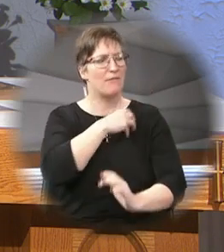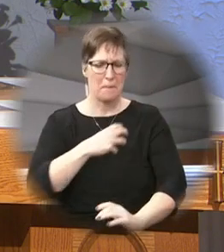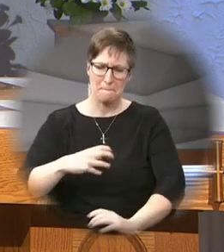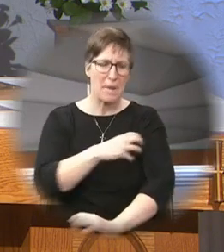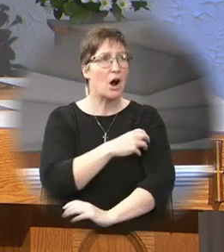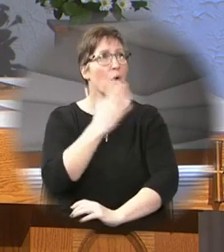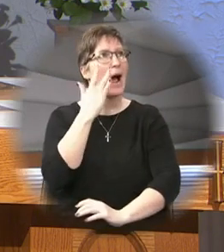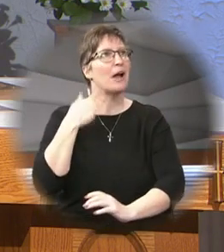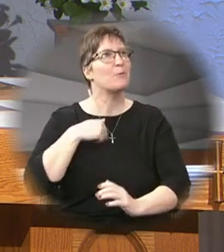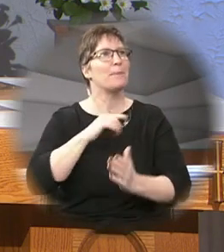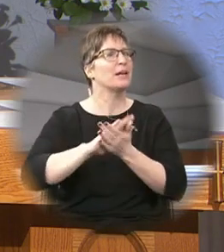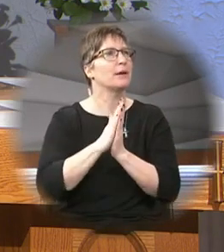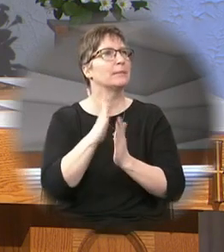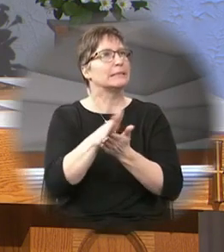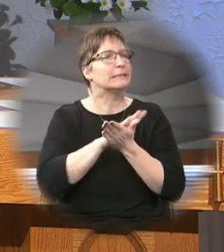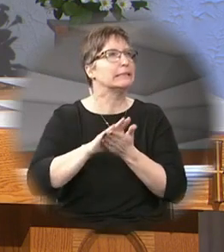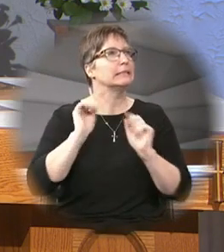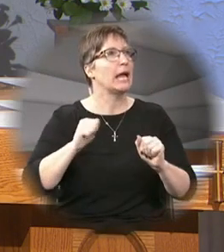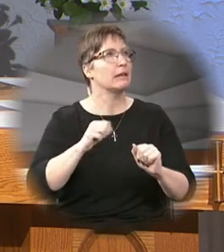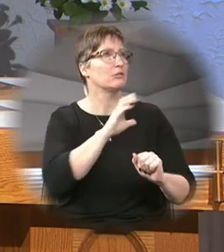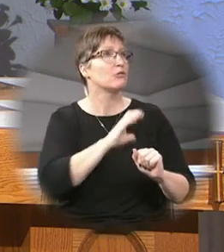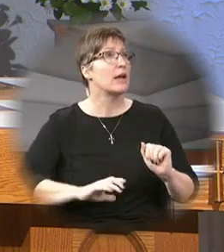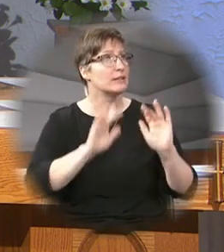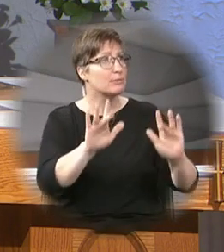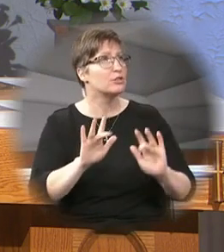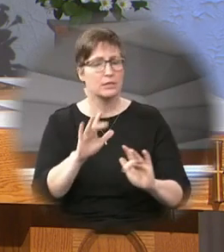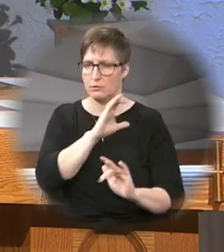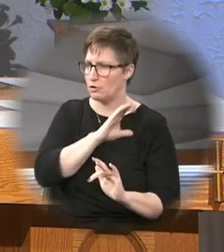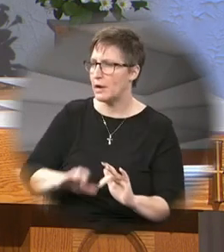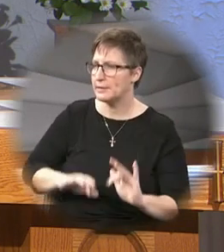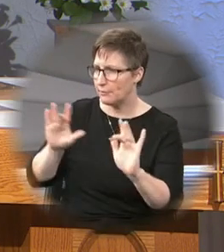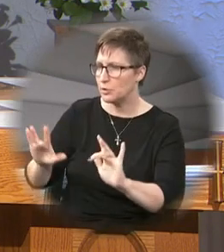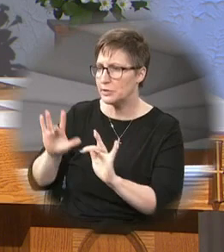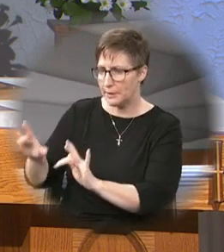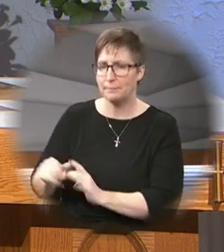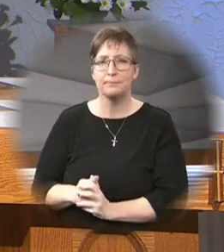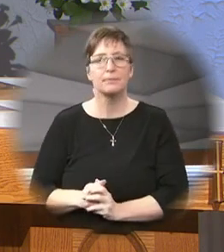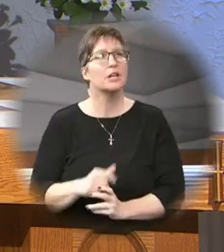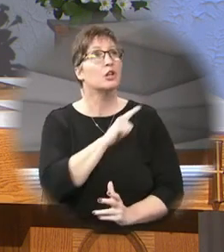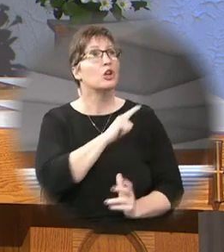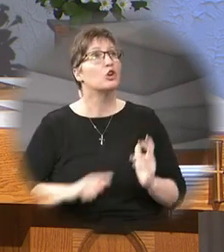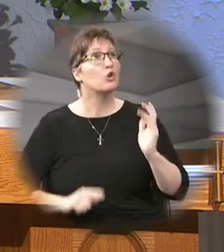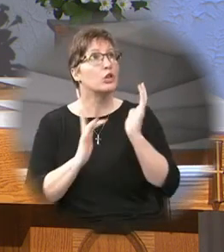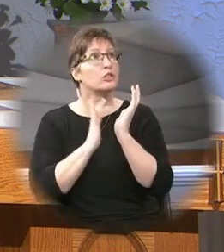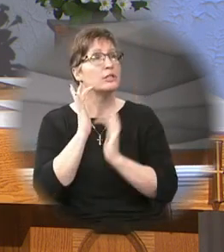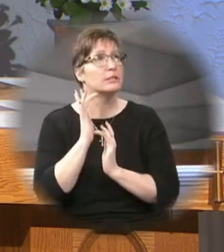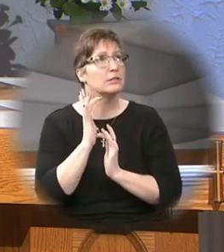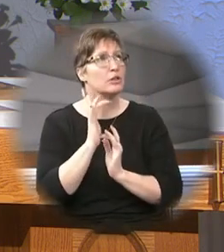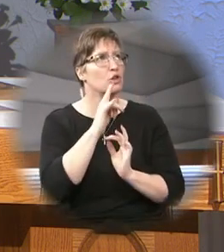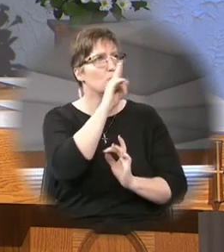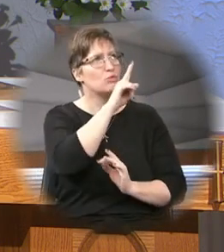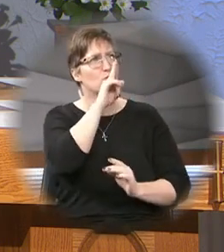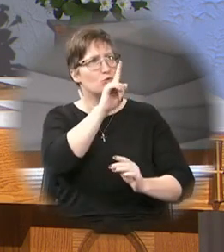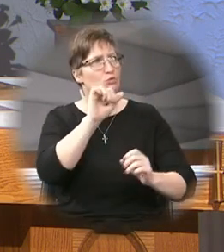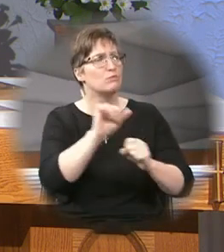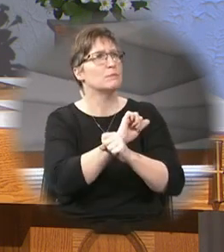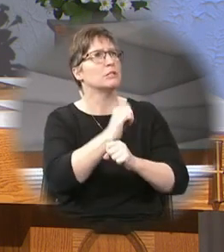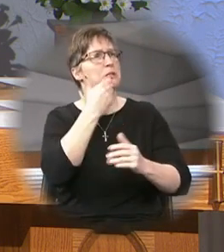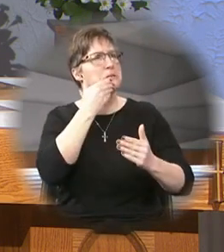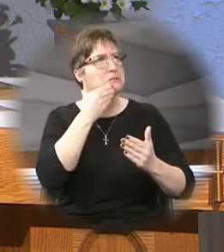to make us clean. Christ, have mercy. Christ, have mercy. Lord Jesus, you are the goodness